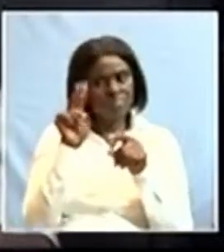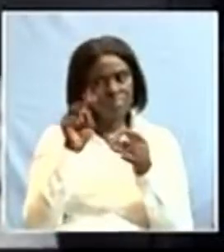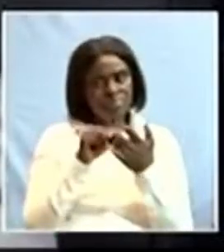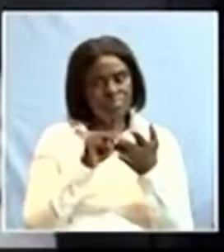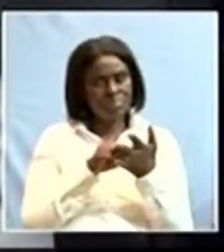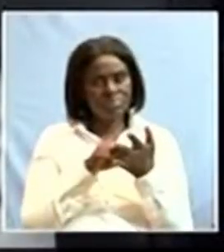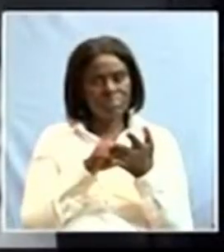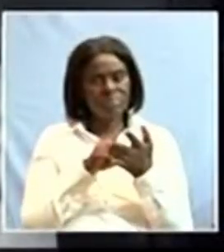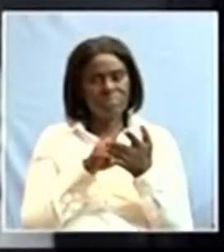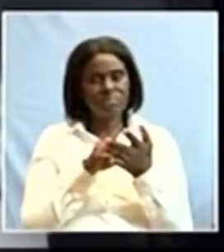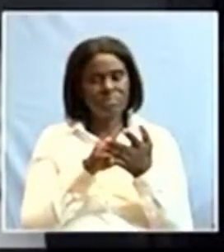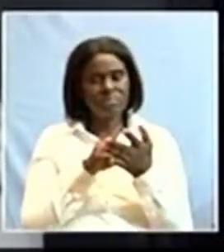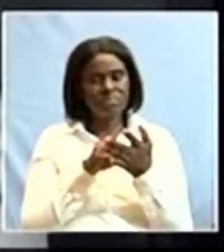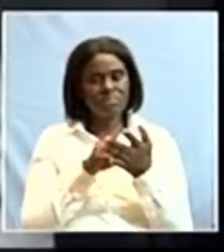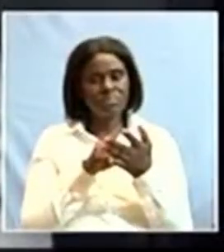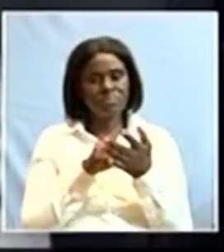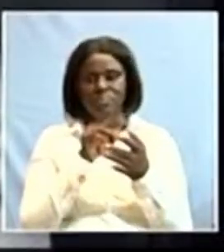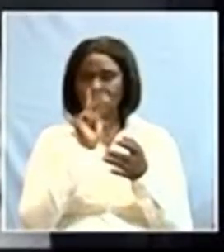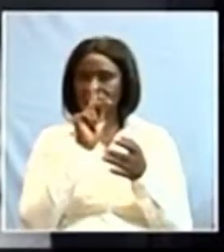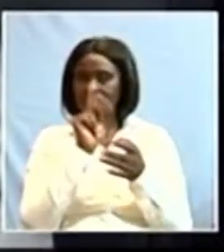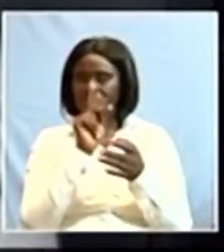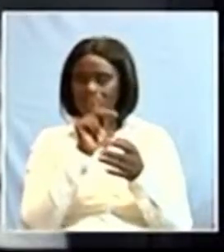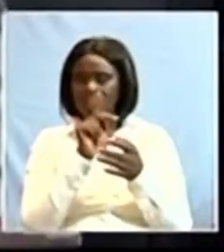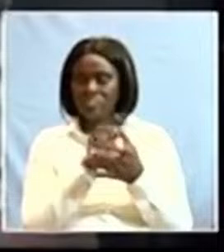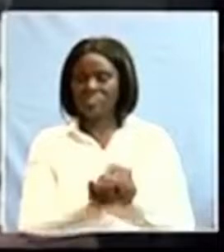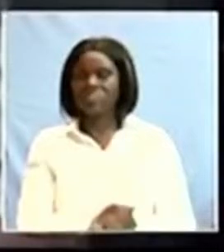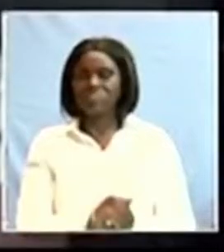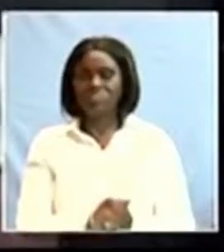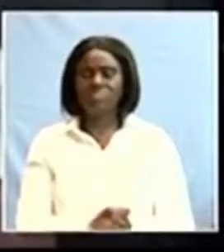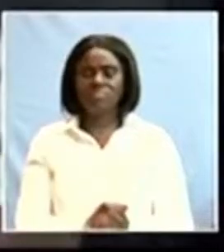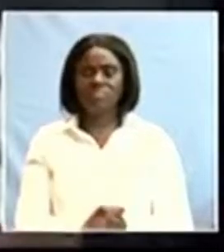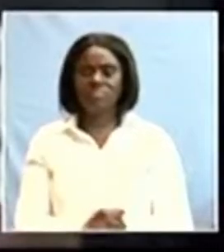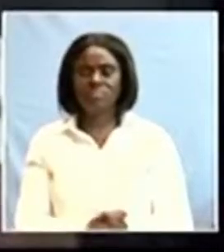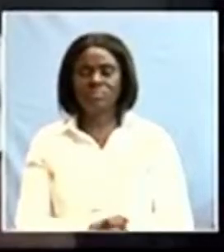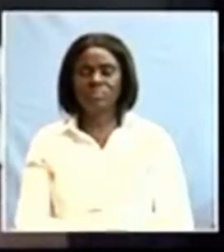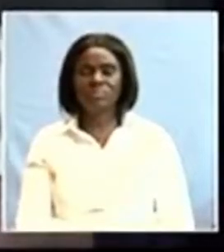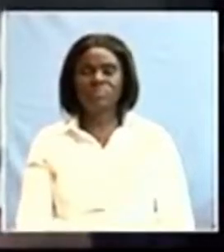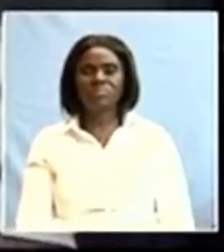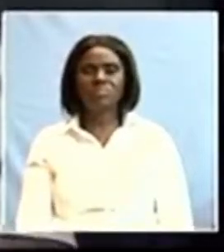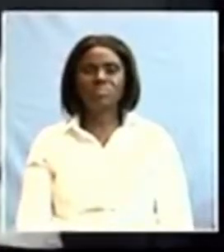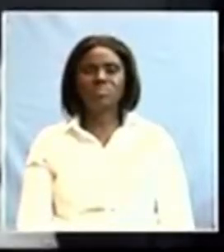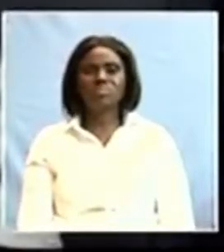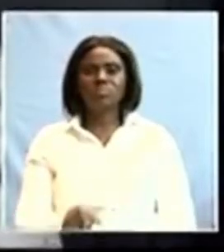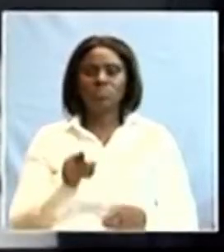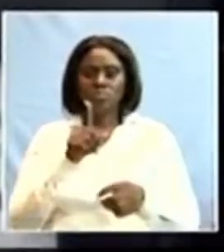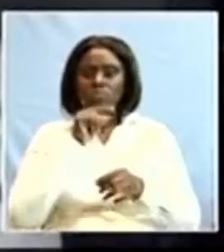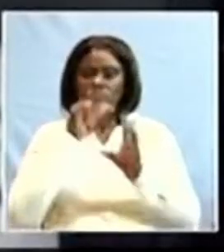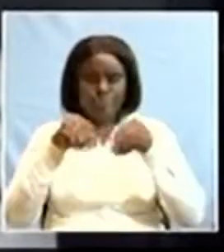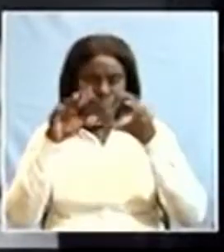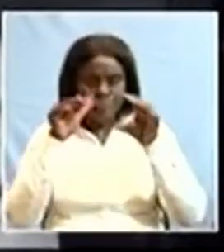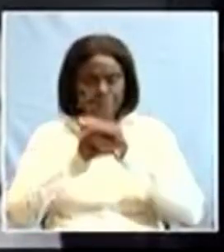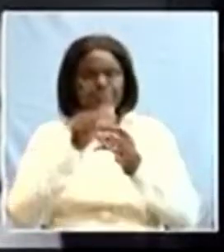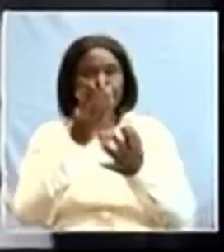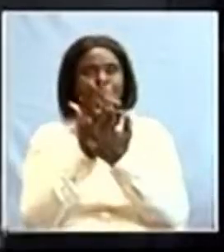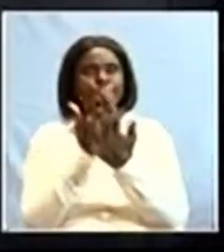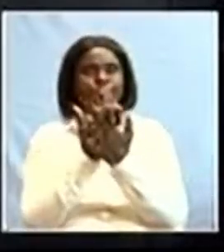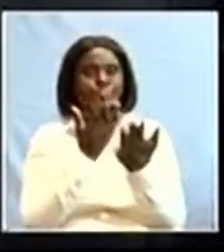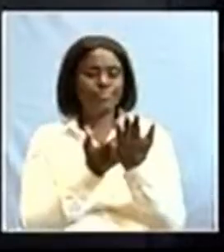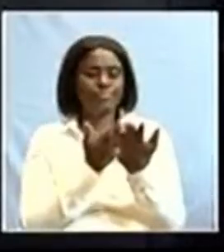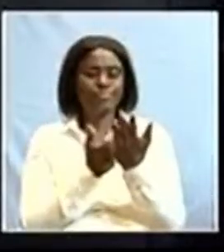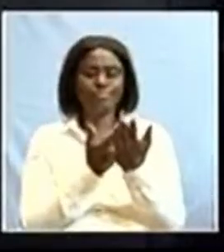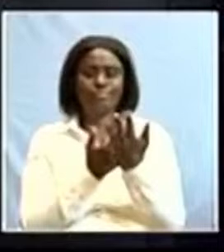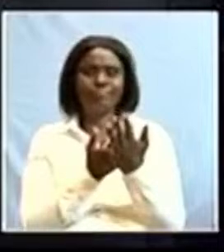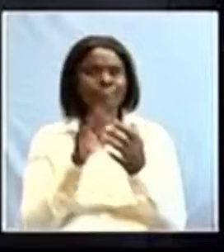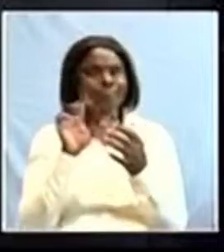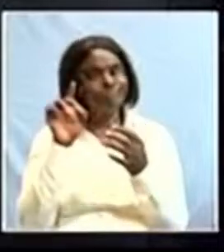million kwacha, Okay, and you Doc. don't even provide the contract in the submission. Okay,